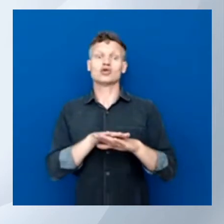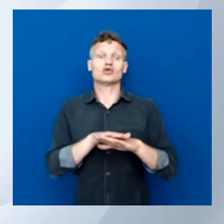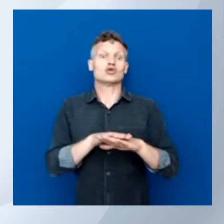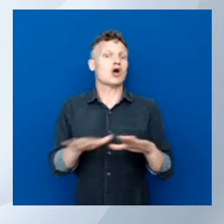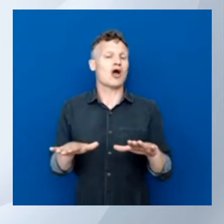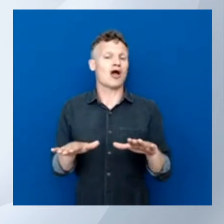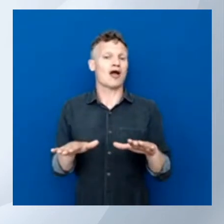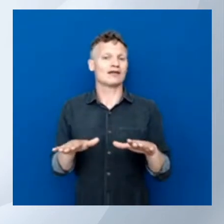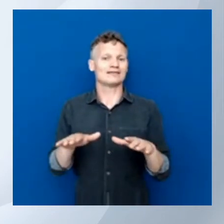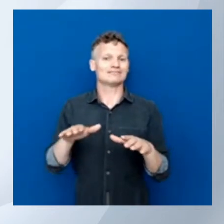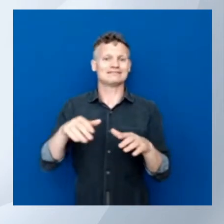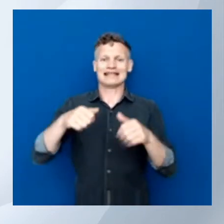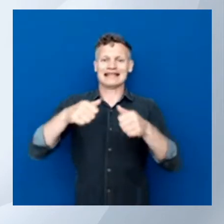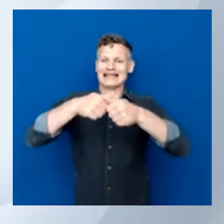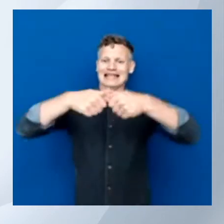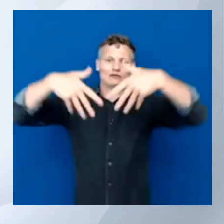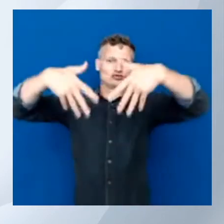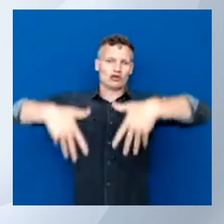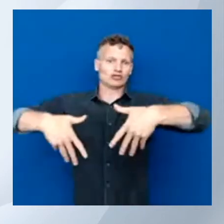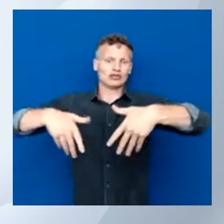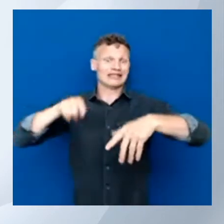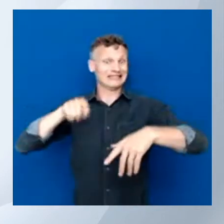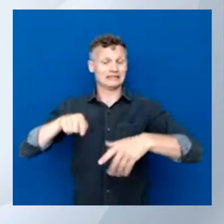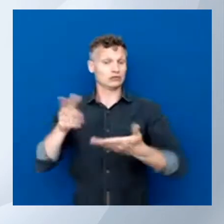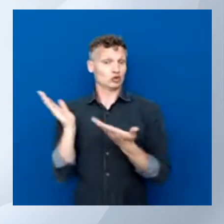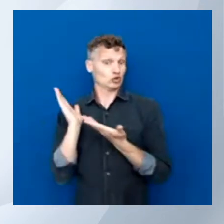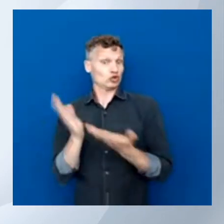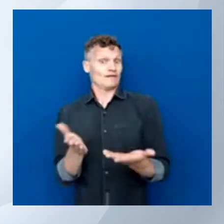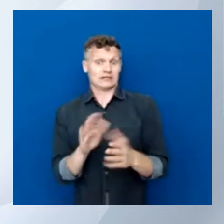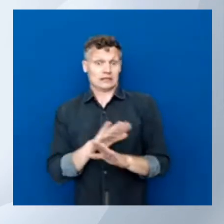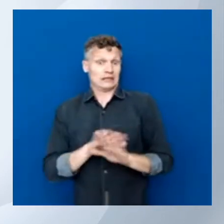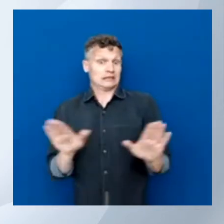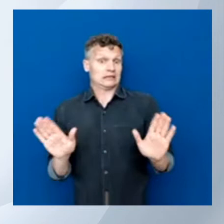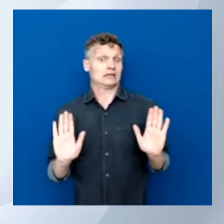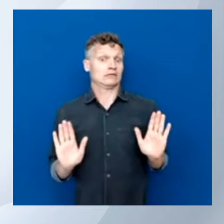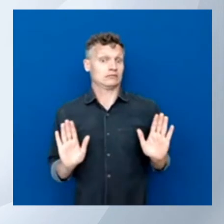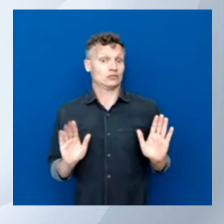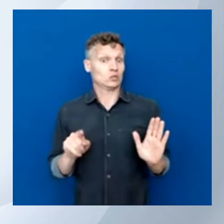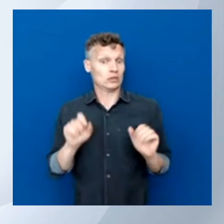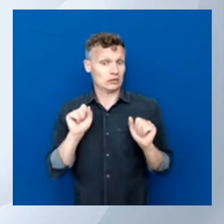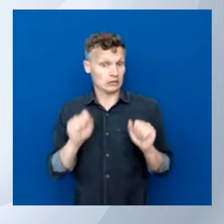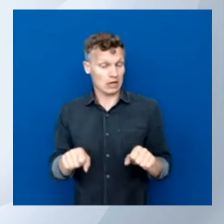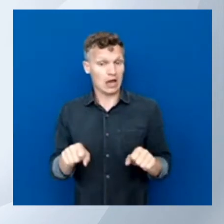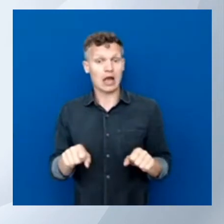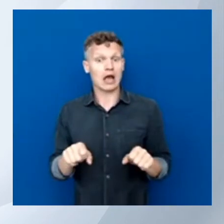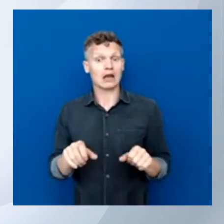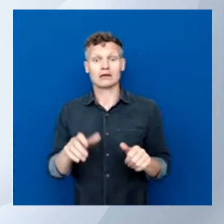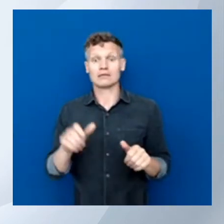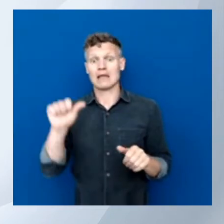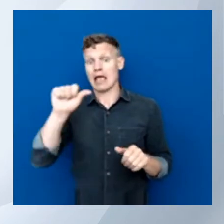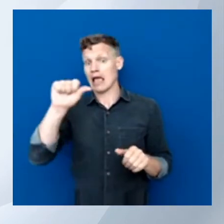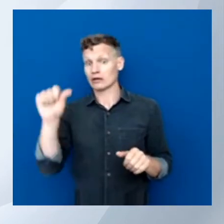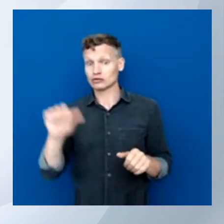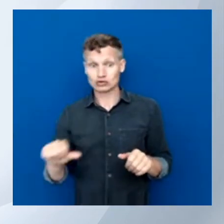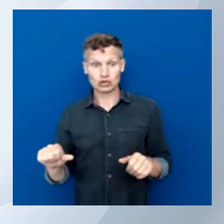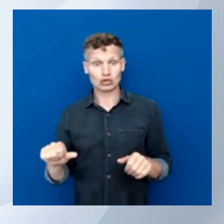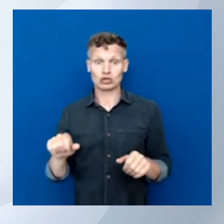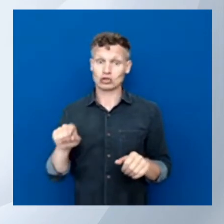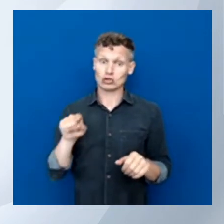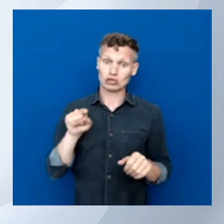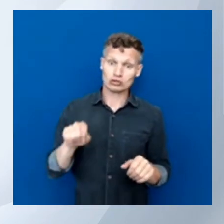infrastructure provider. It's purely a service. So you could use this and use Azure and AWS and a whole bunch of